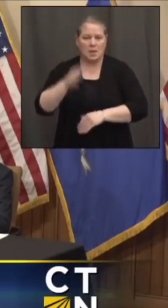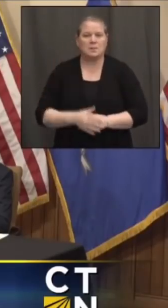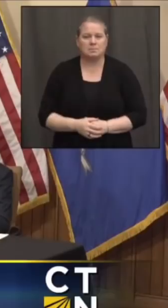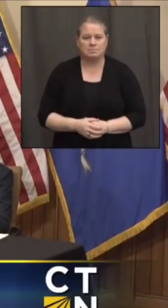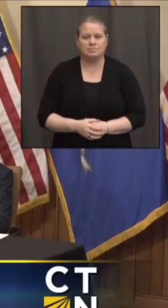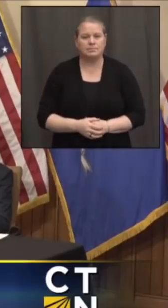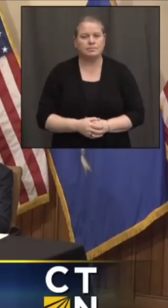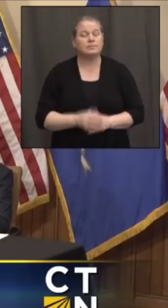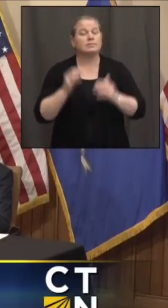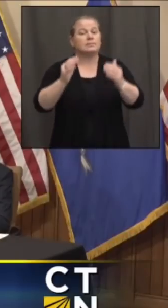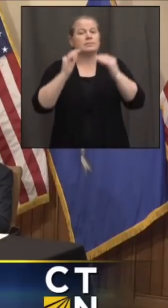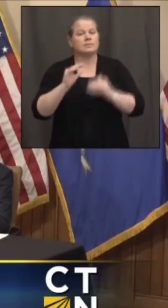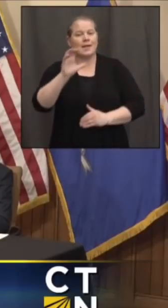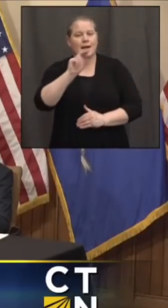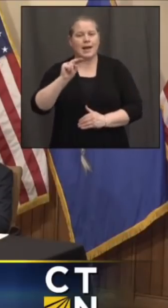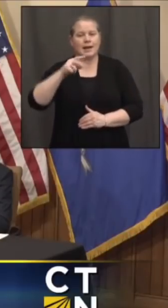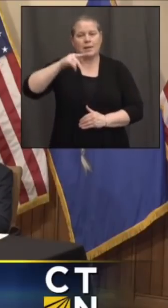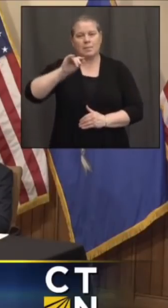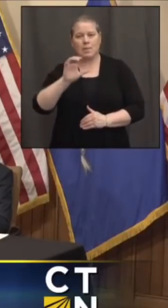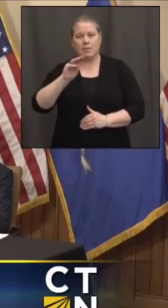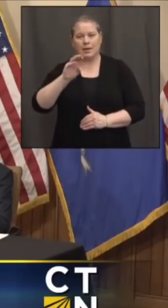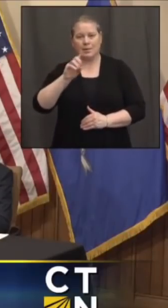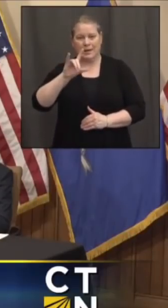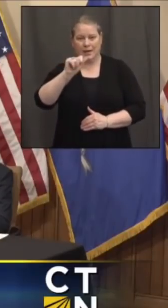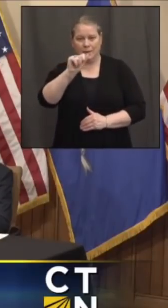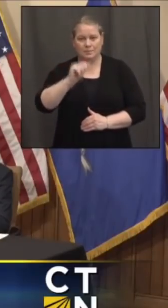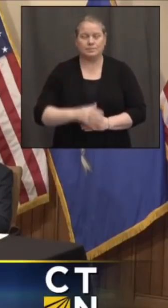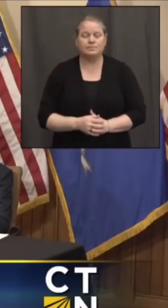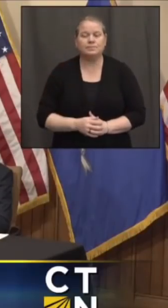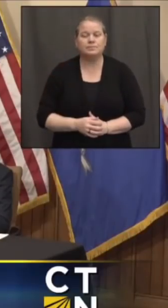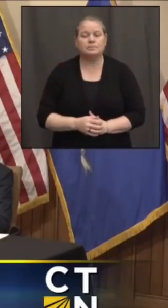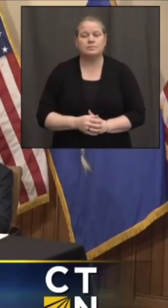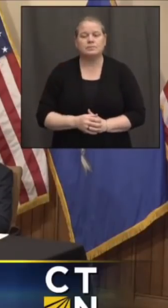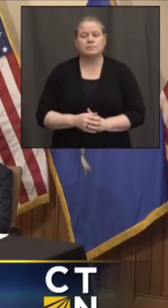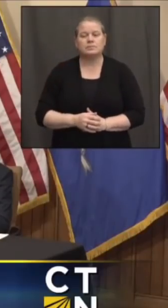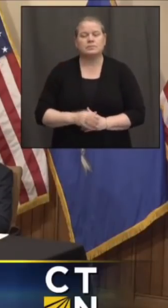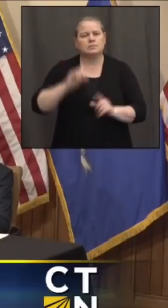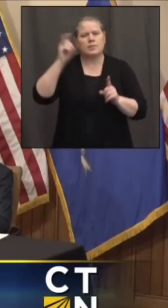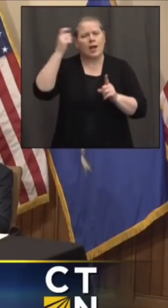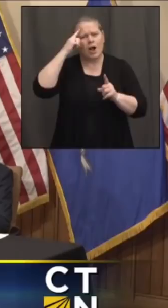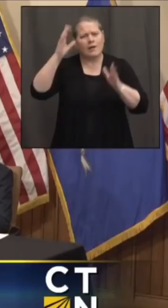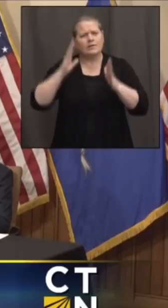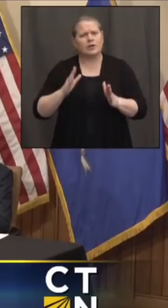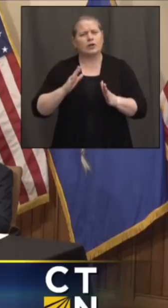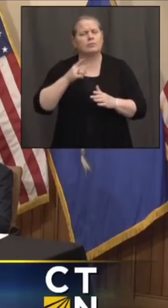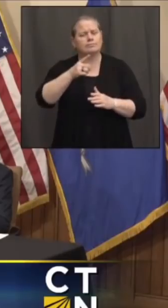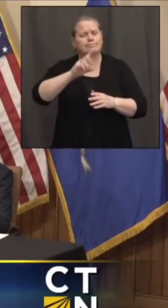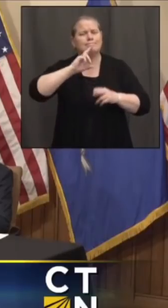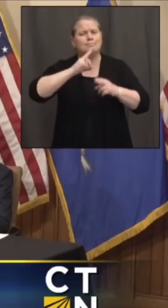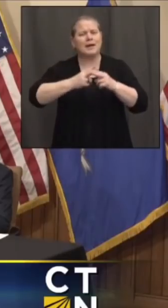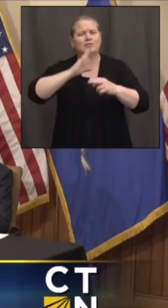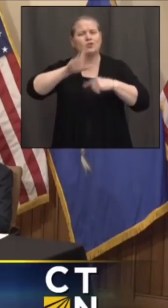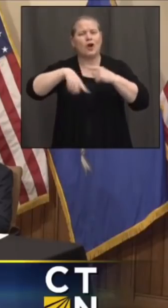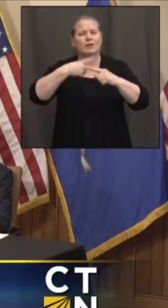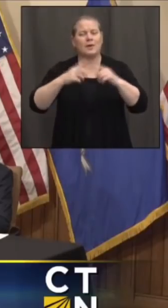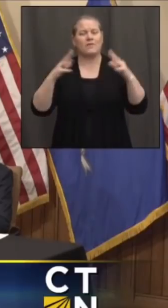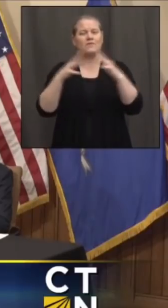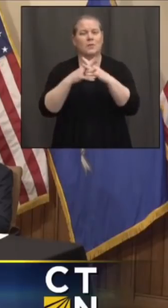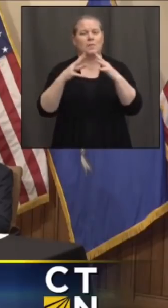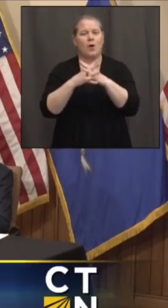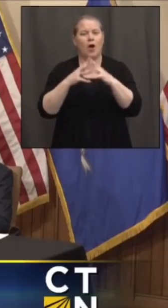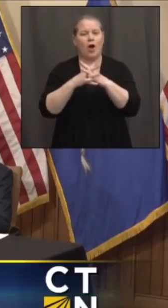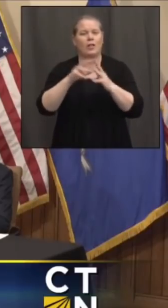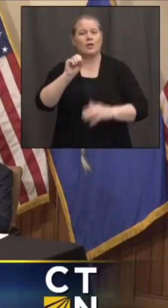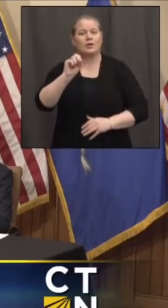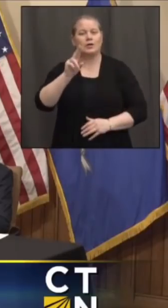Hi, Governor. It's Jeff Cohen. You mentioned the Super Bowl earlier. I'm wondering if you got any requests to extend restaurant